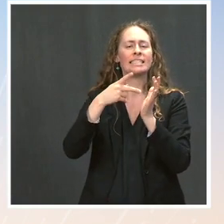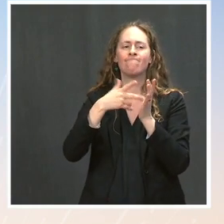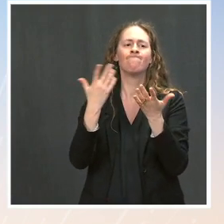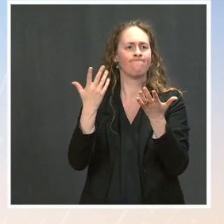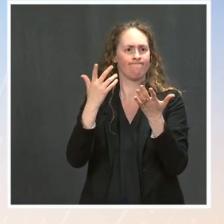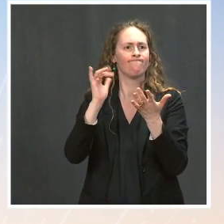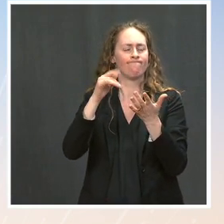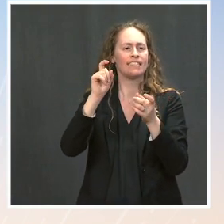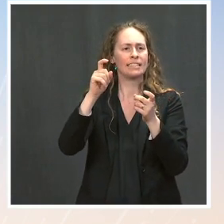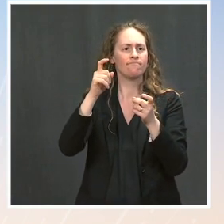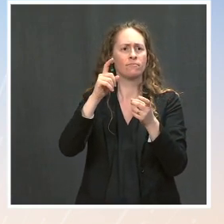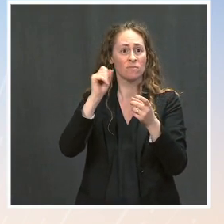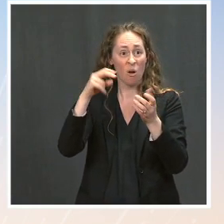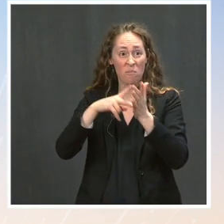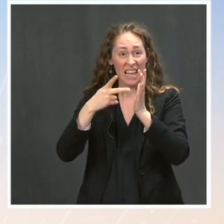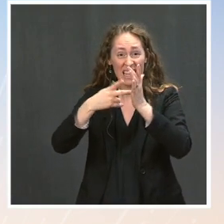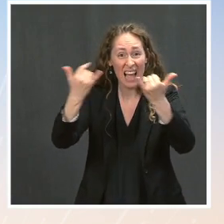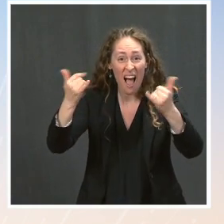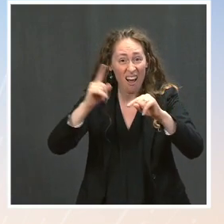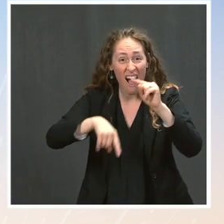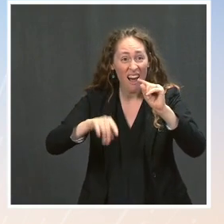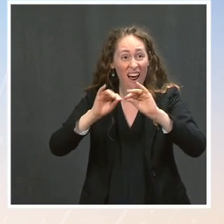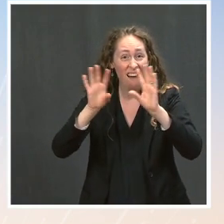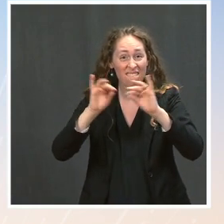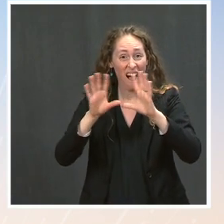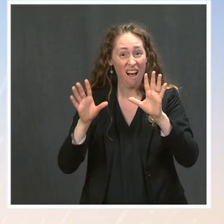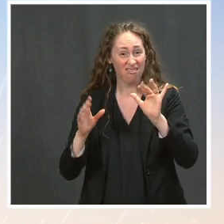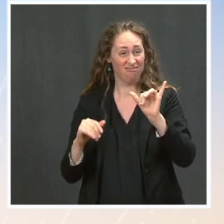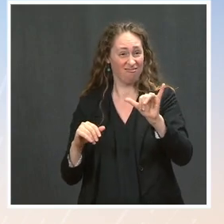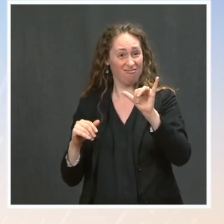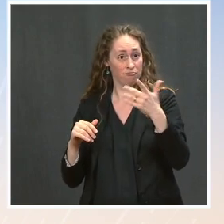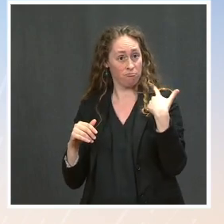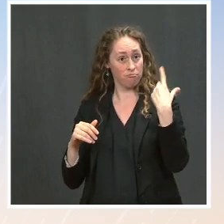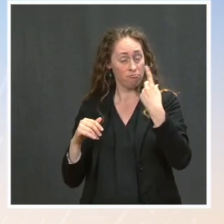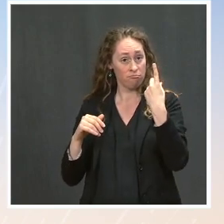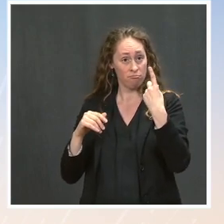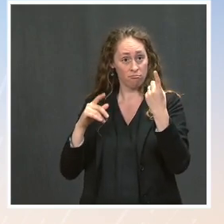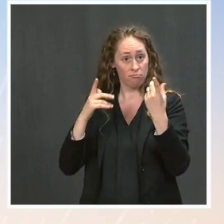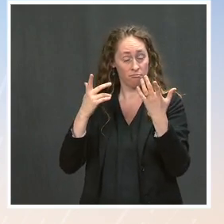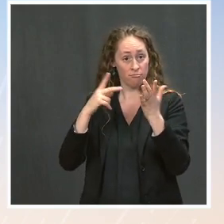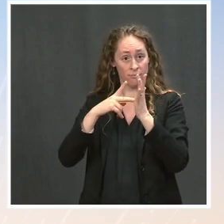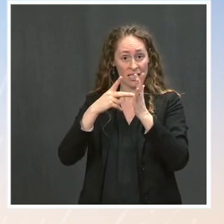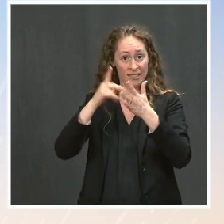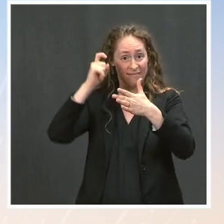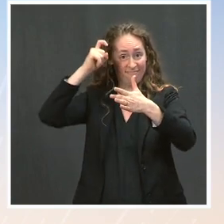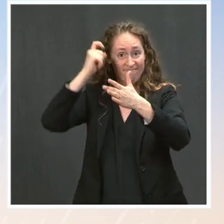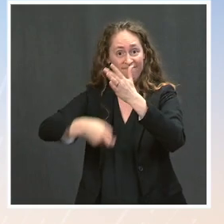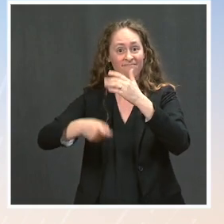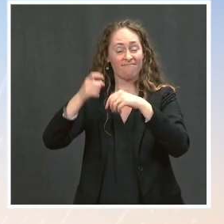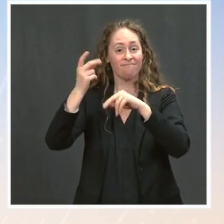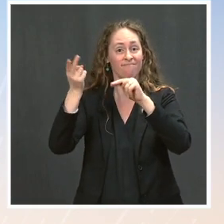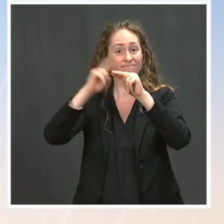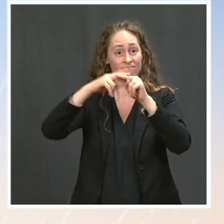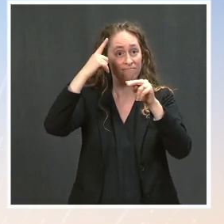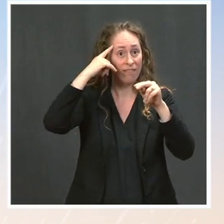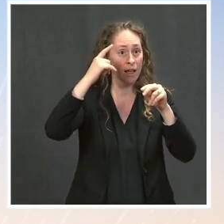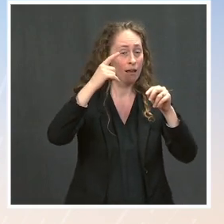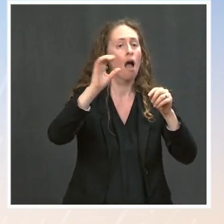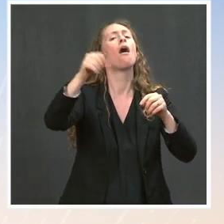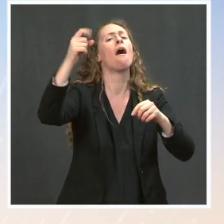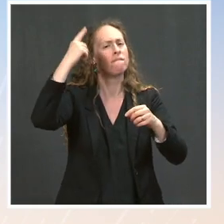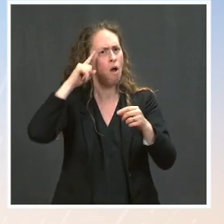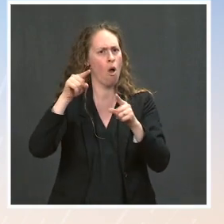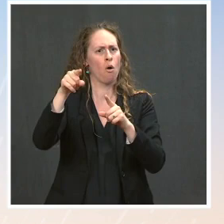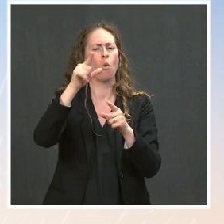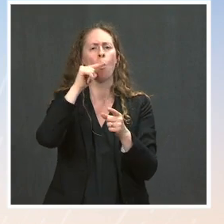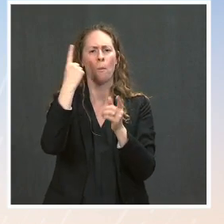if it's... Because he did confirm that there will be a capital gains tax raise, but... Yes, and over $1 million is what's been reported. That's